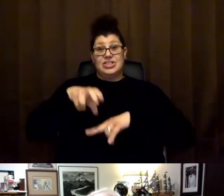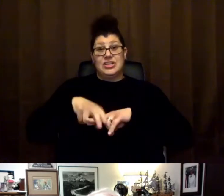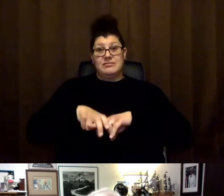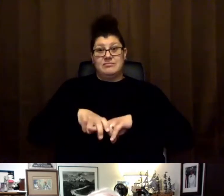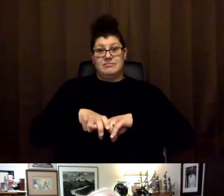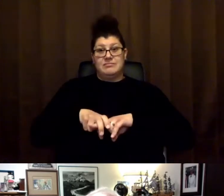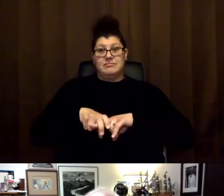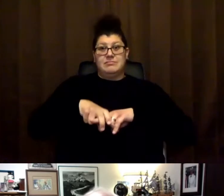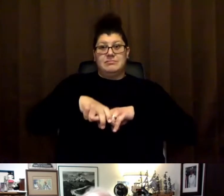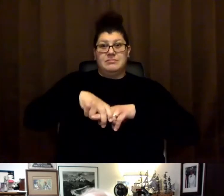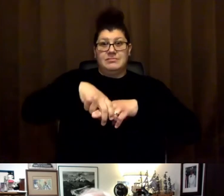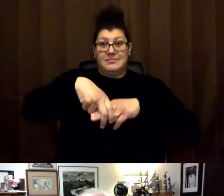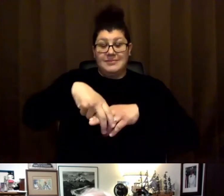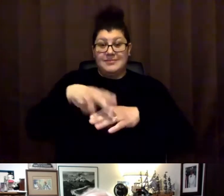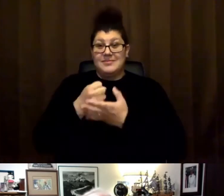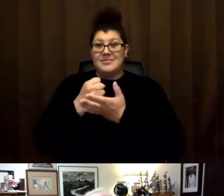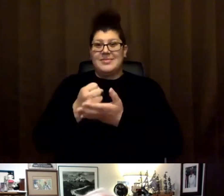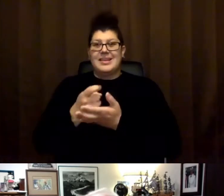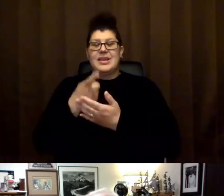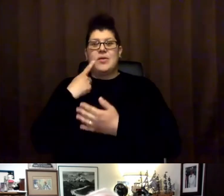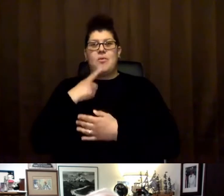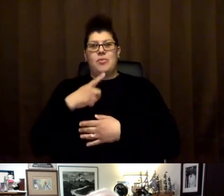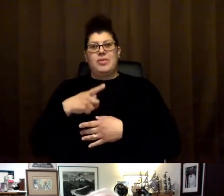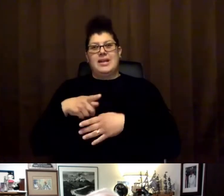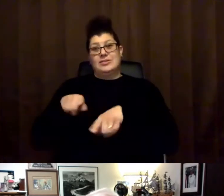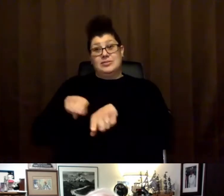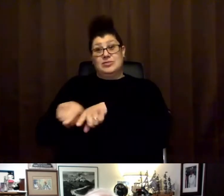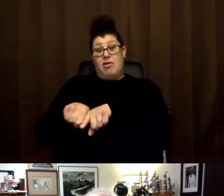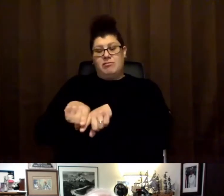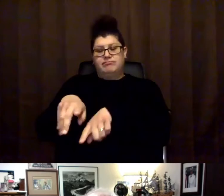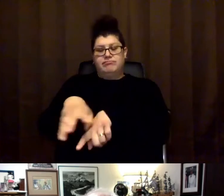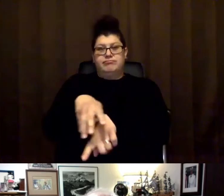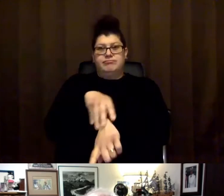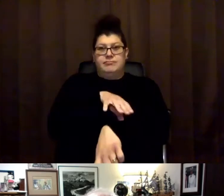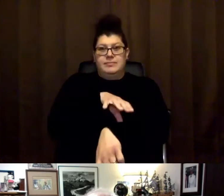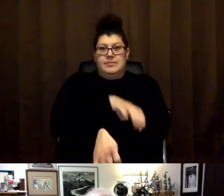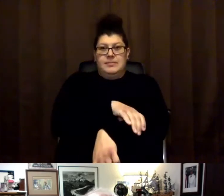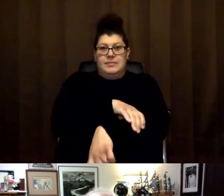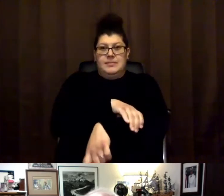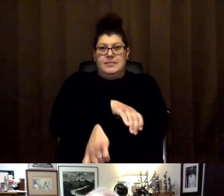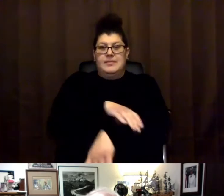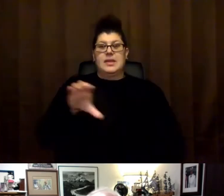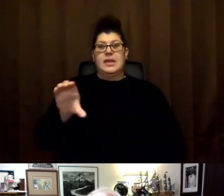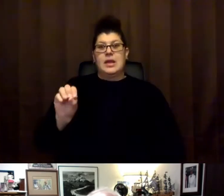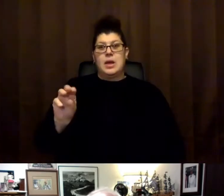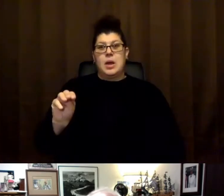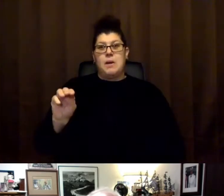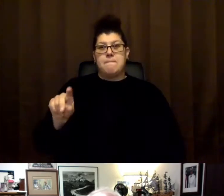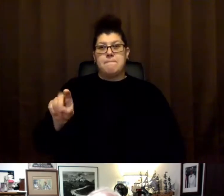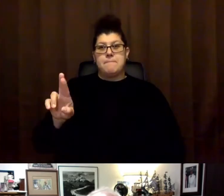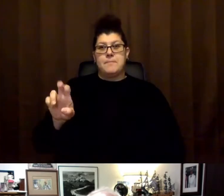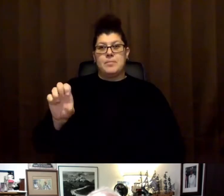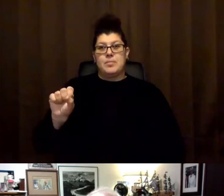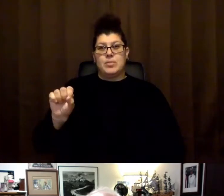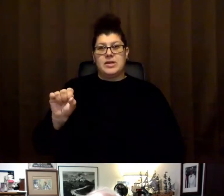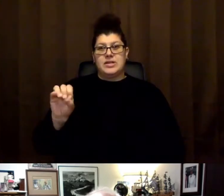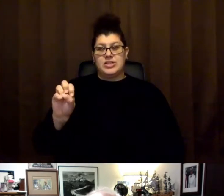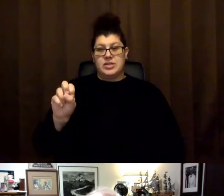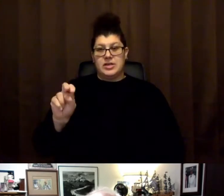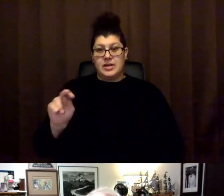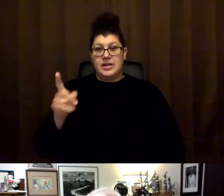management products, compression hosiery, diagnostic devices like blood pressure monitors,